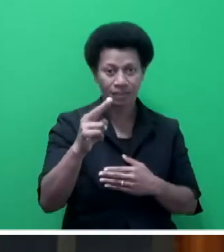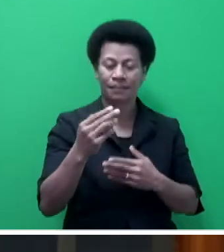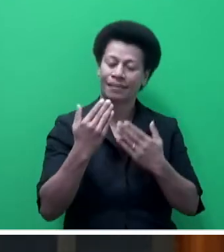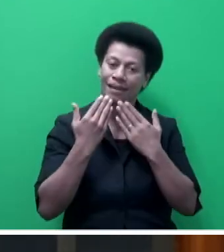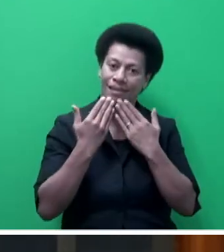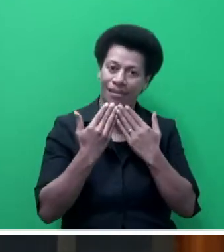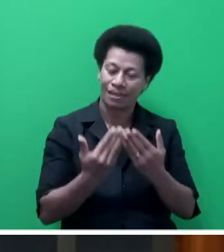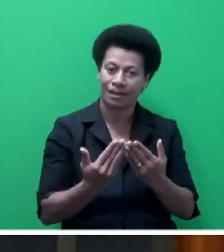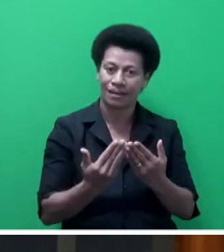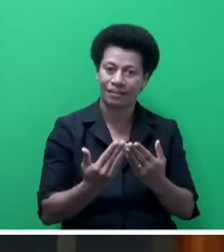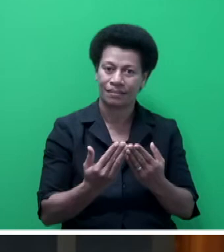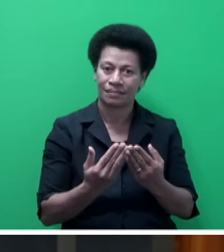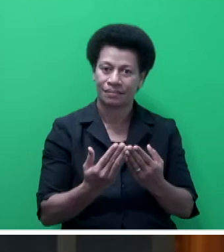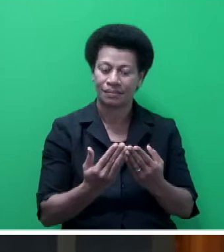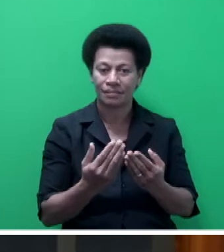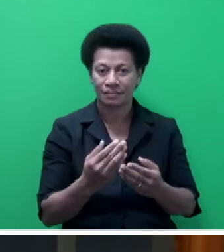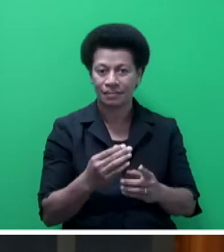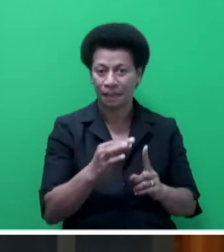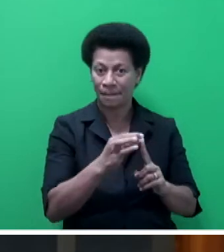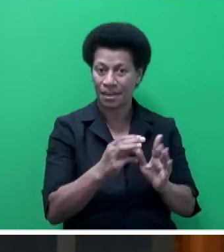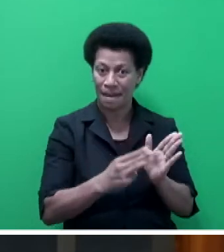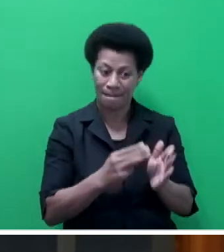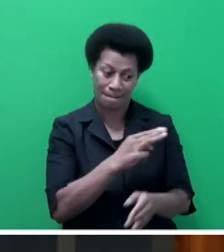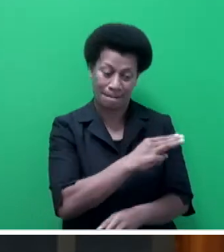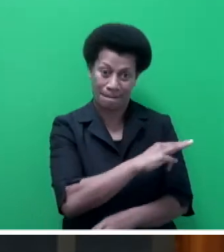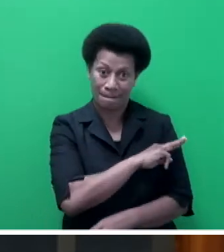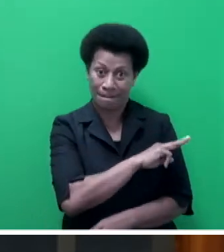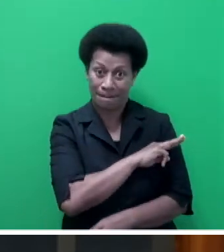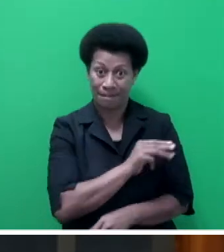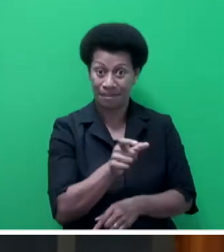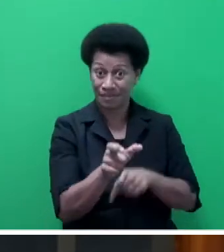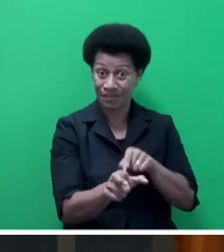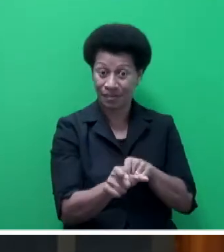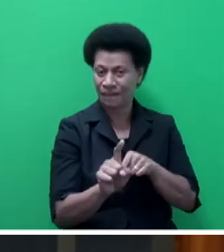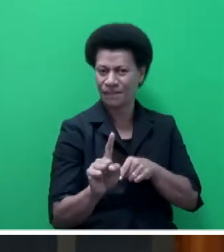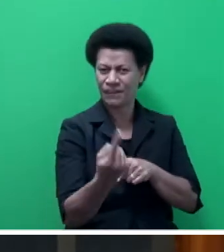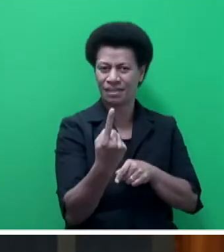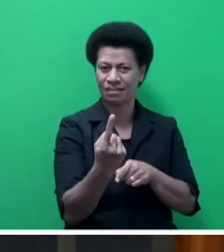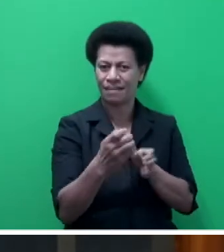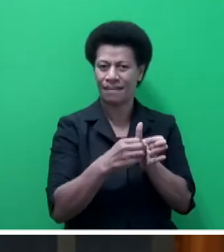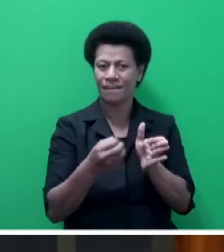Minister for opening the first ever National Youth Climate Action Summit.